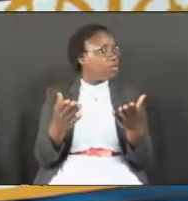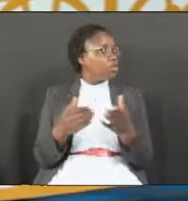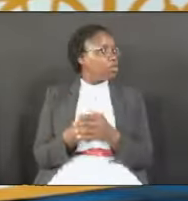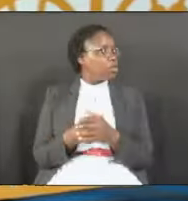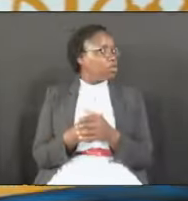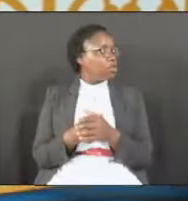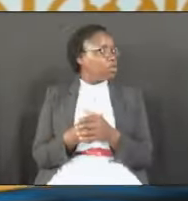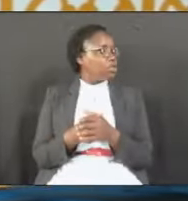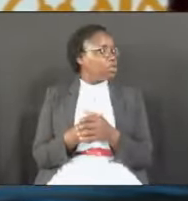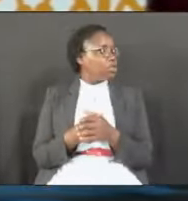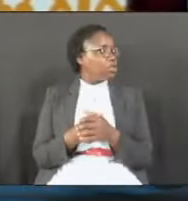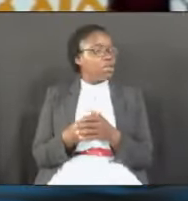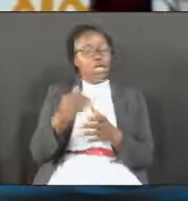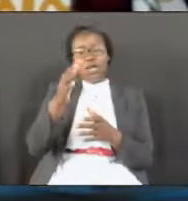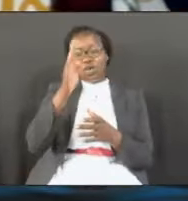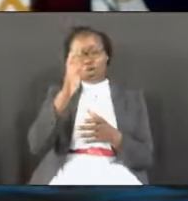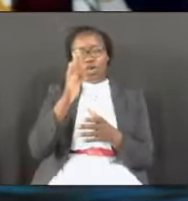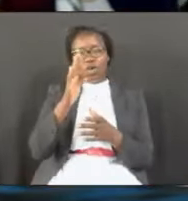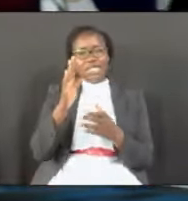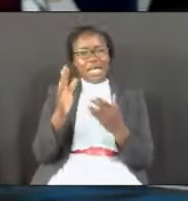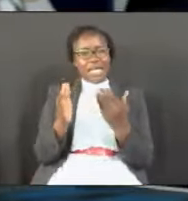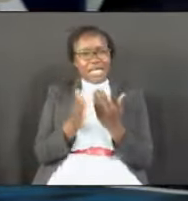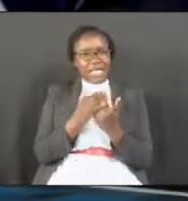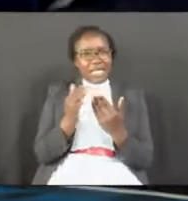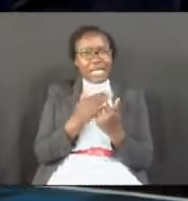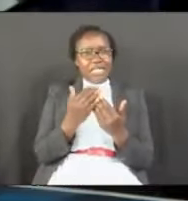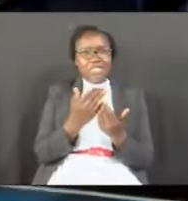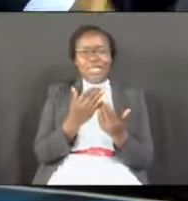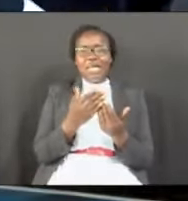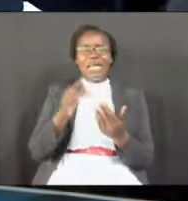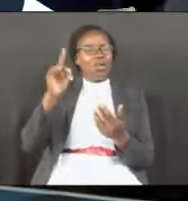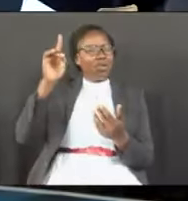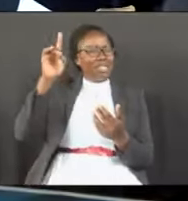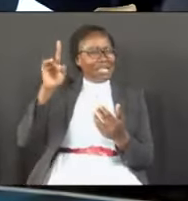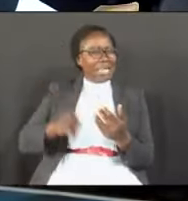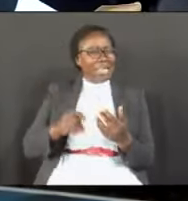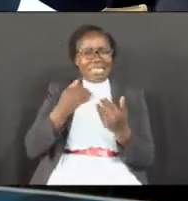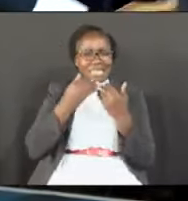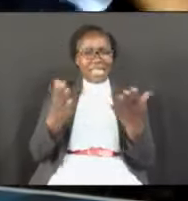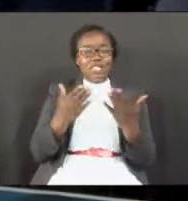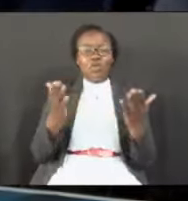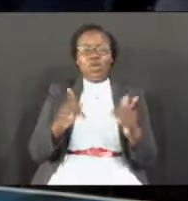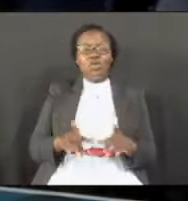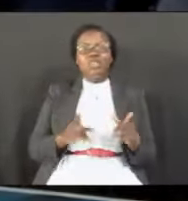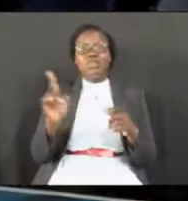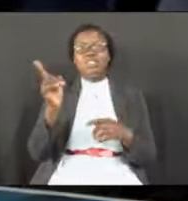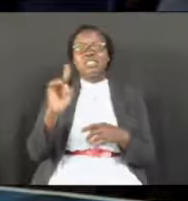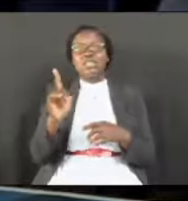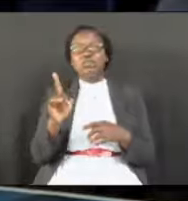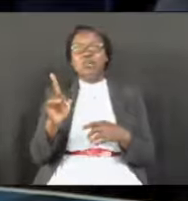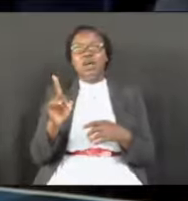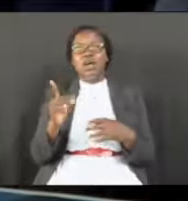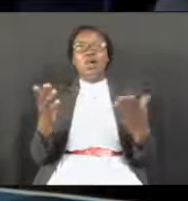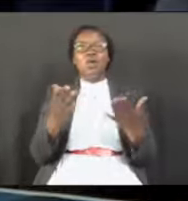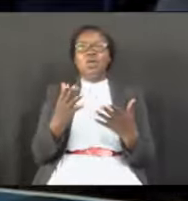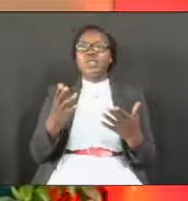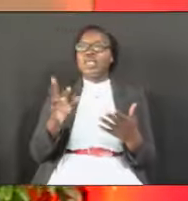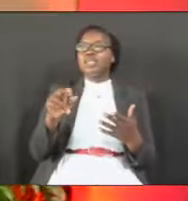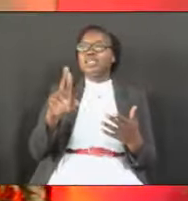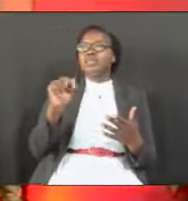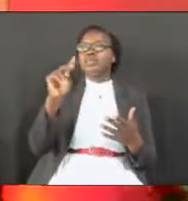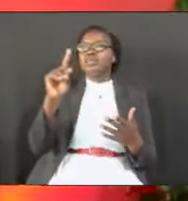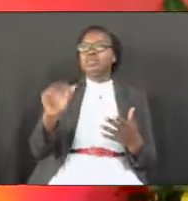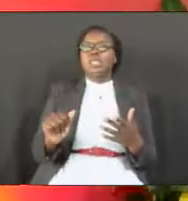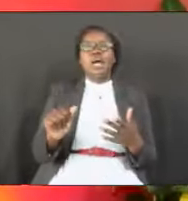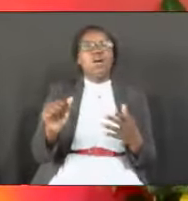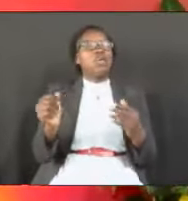God doesn't care where you live in this Nairobi. whether in Runda or Karen or in Kibera,